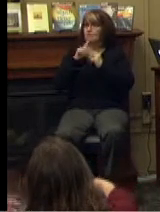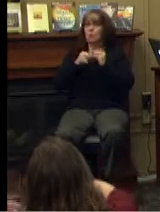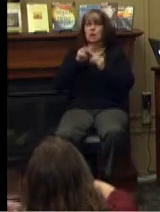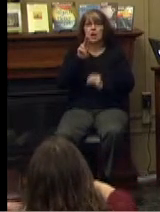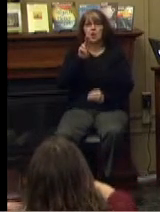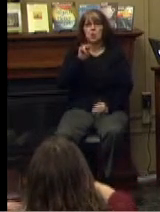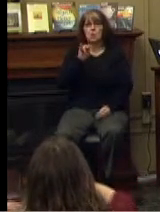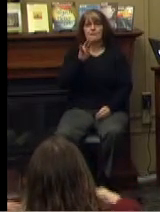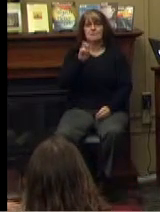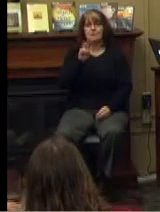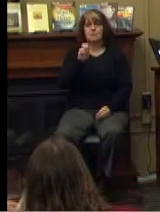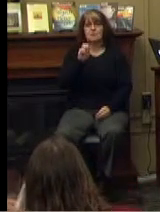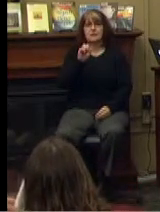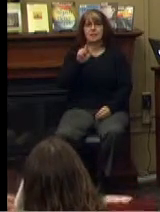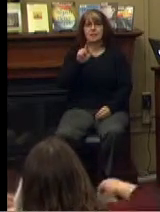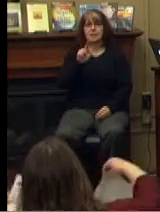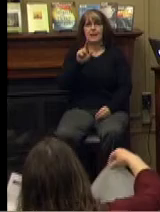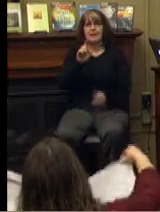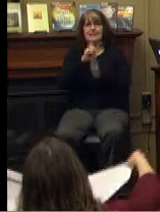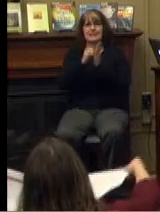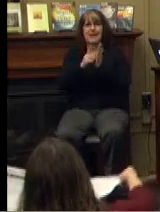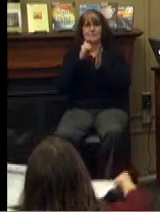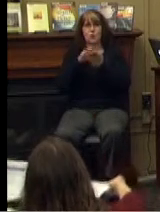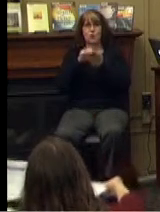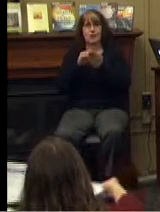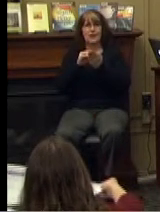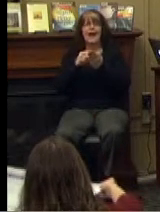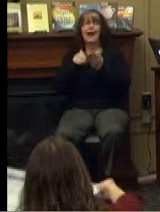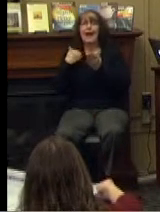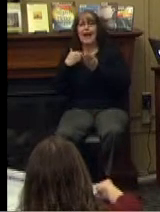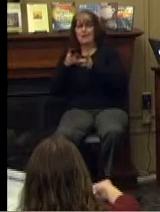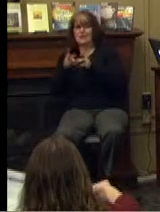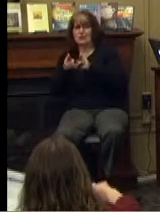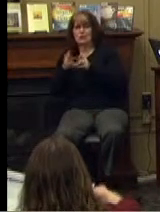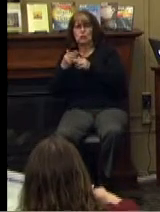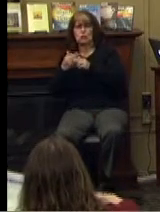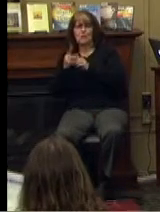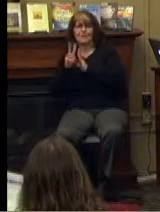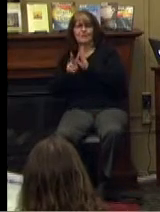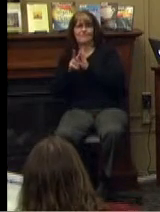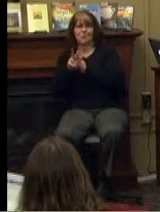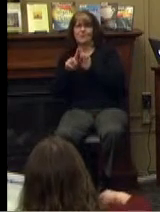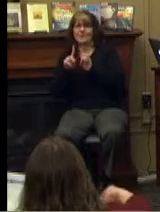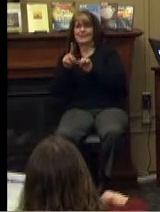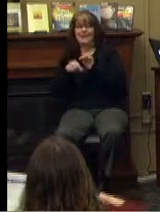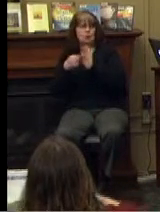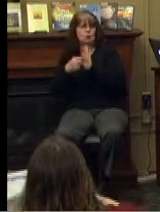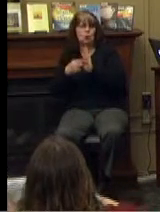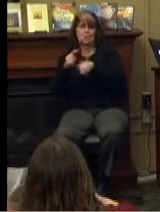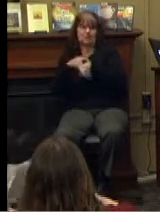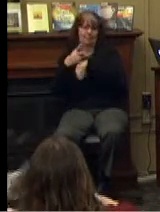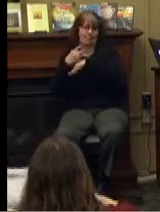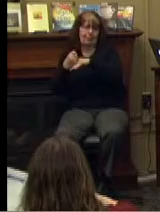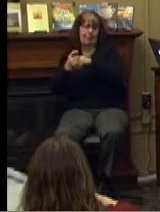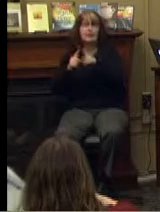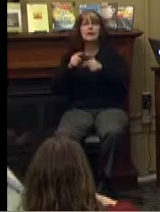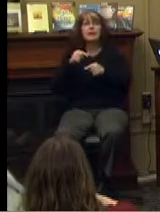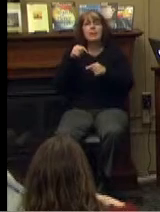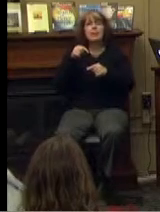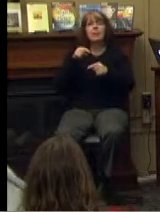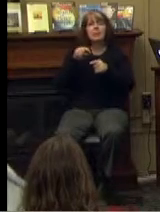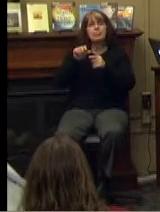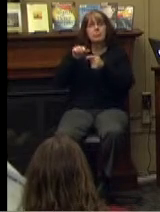there is a little video clip, but I don't have time to show it right now. But basically what it does, it talks about the three ways that